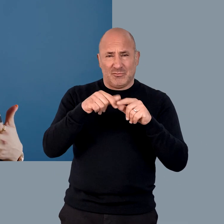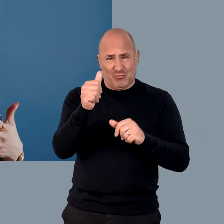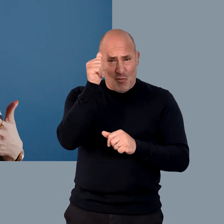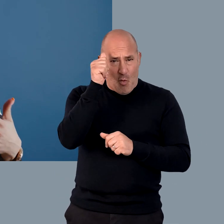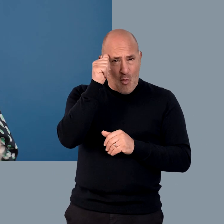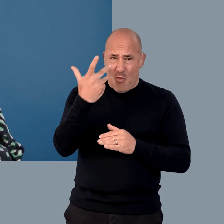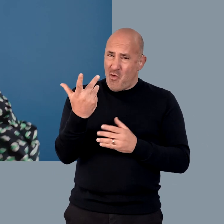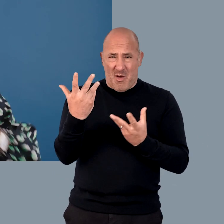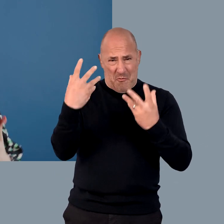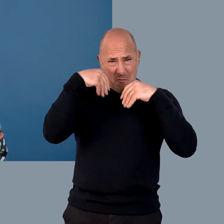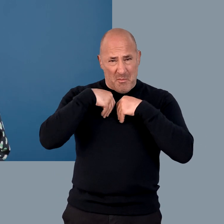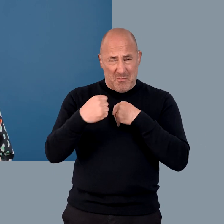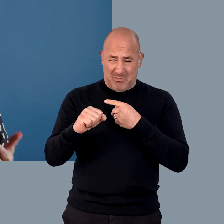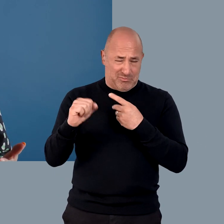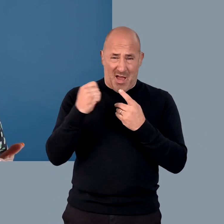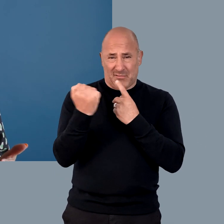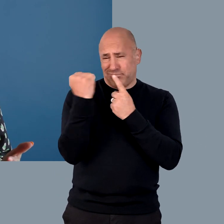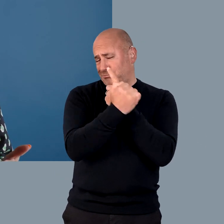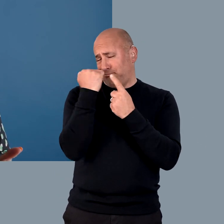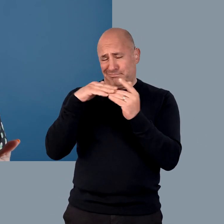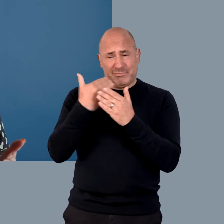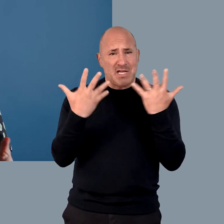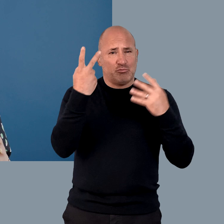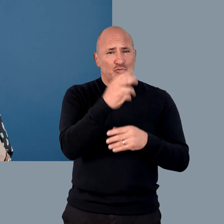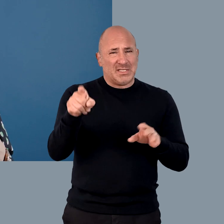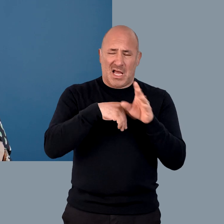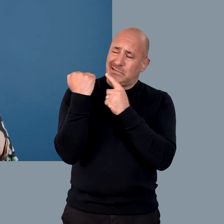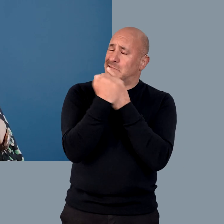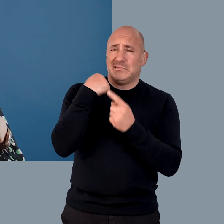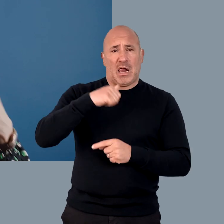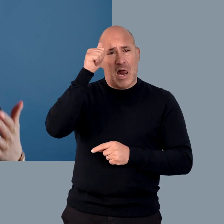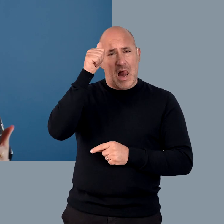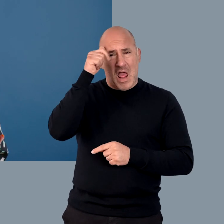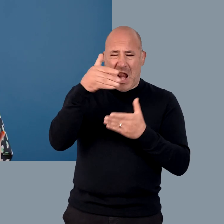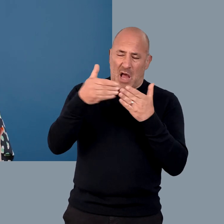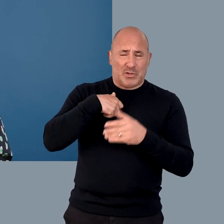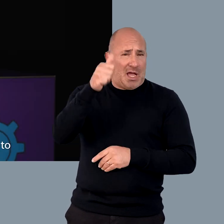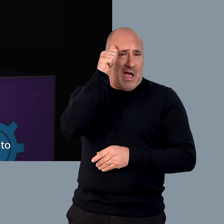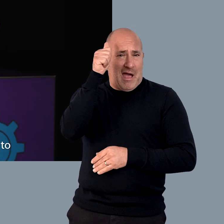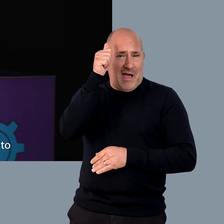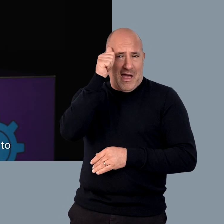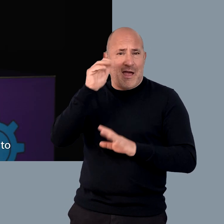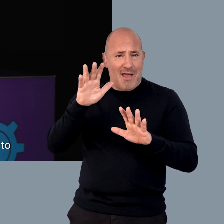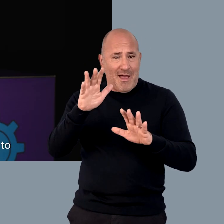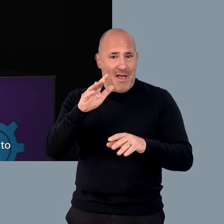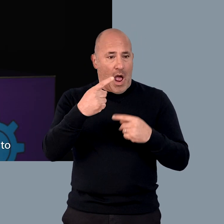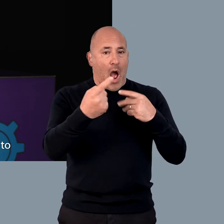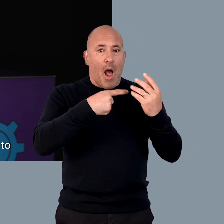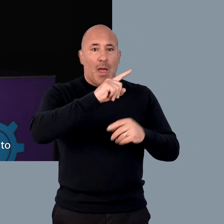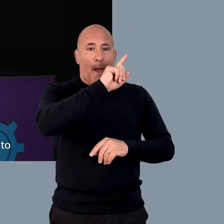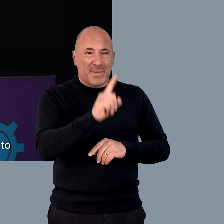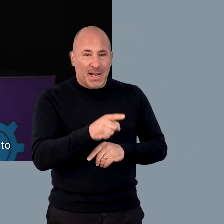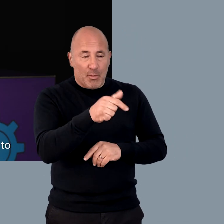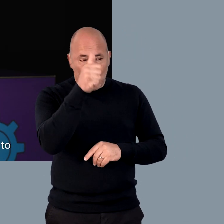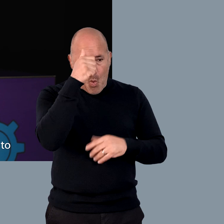understand that, and it's been drilled into us, for the last 10, 20 years, we are used to that language, and so therefore we know,